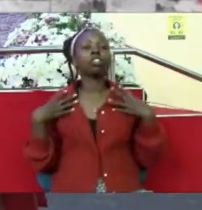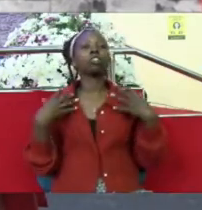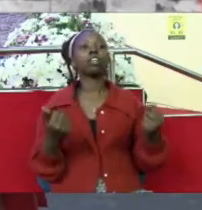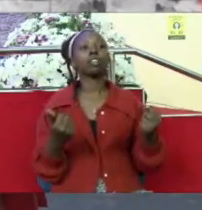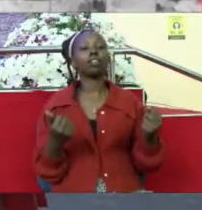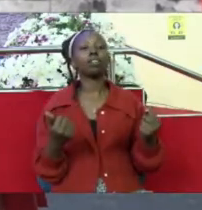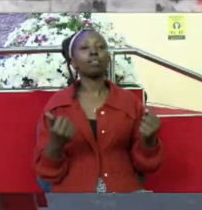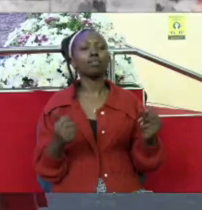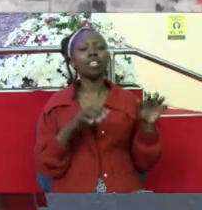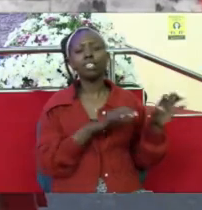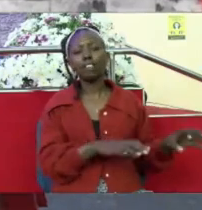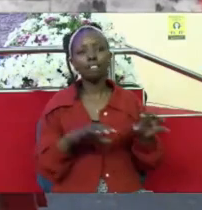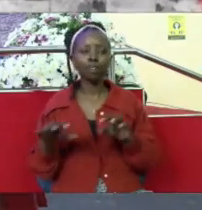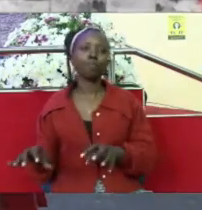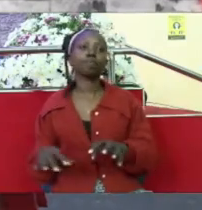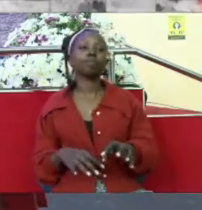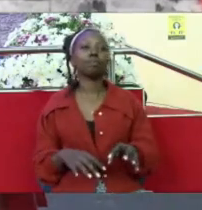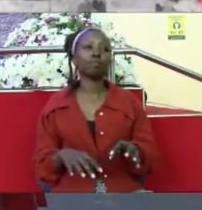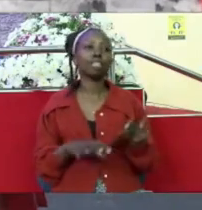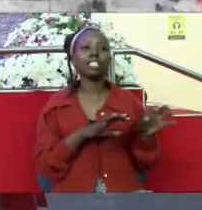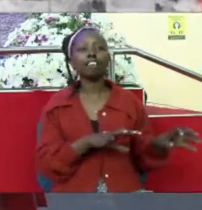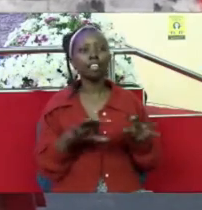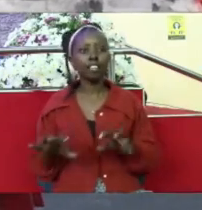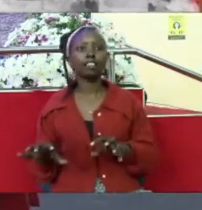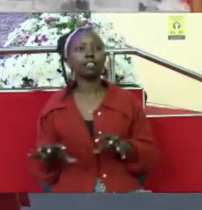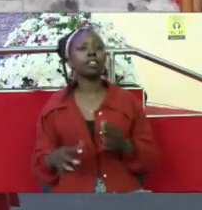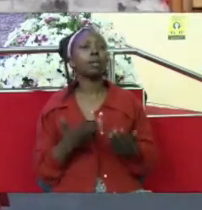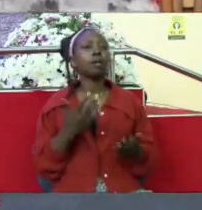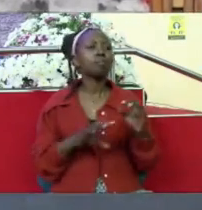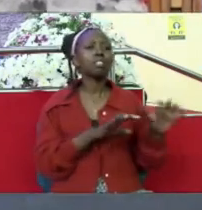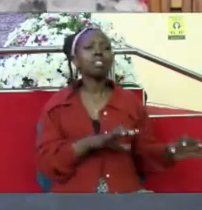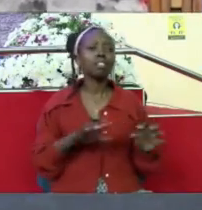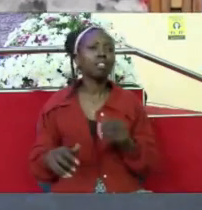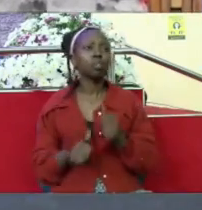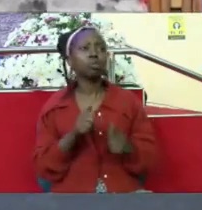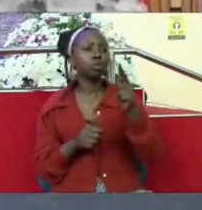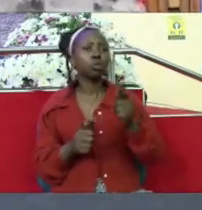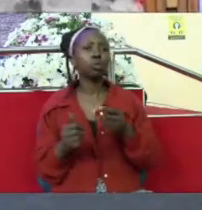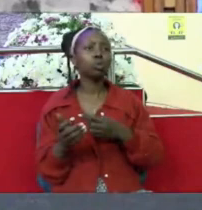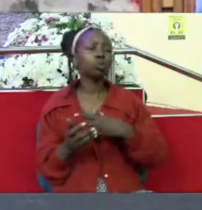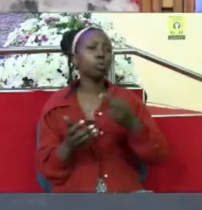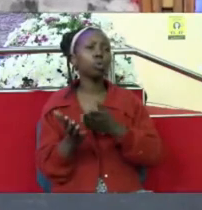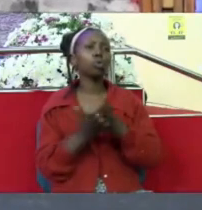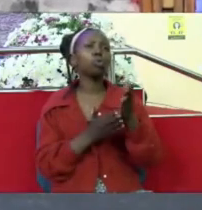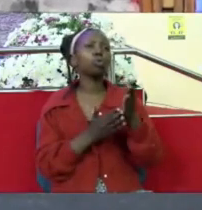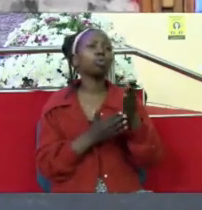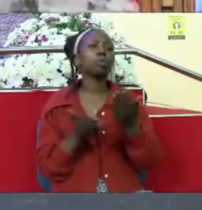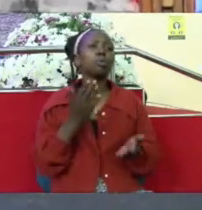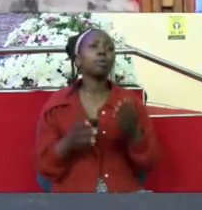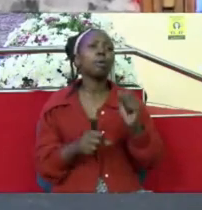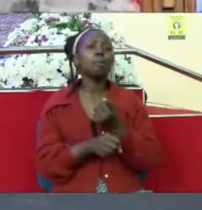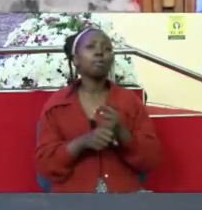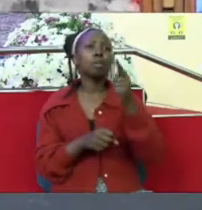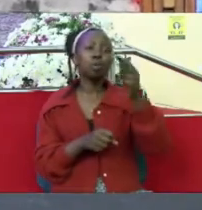Pressure. Msukumo. Pressure. Msukumo. May the pressure that you are going through. Wacha msukumo ambao uko nao. May it cause you to know God even much